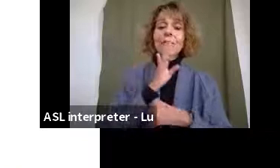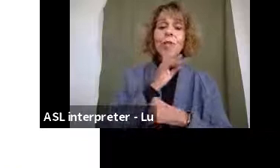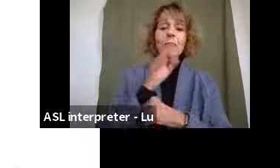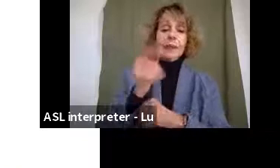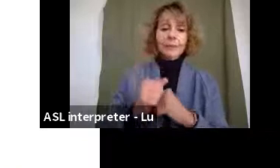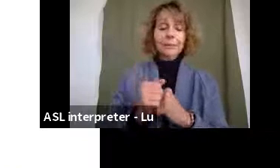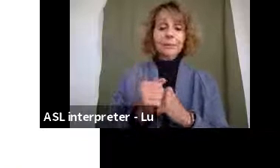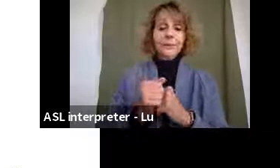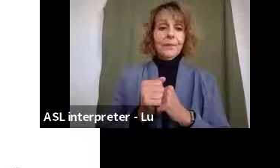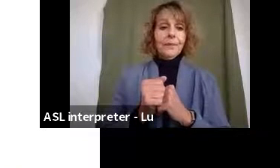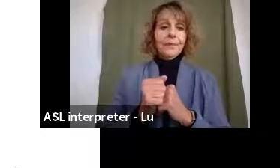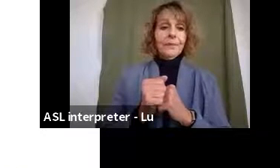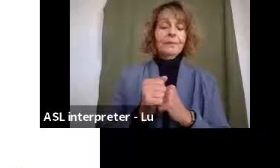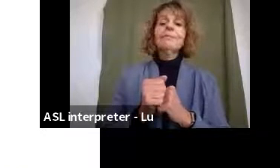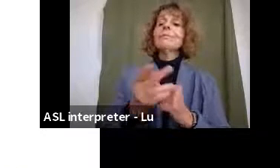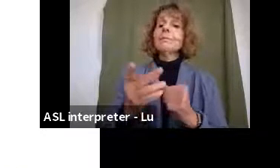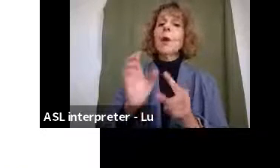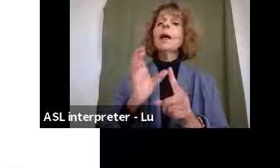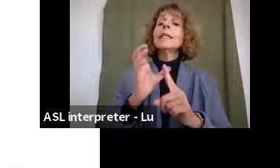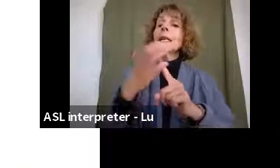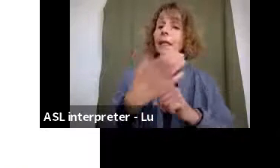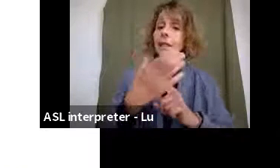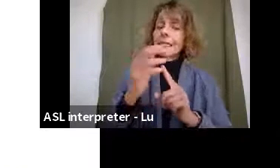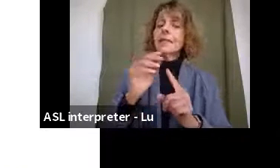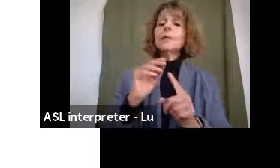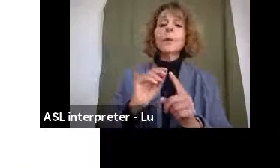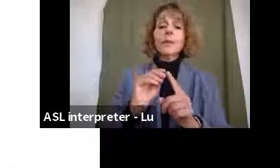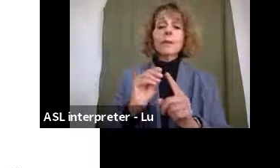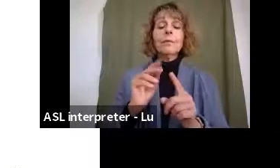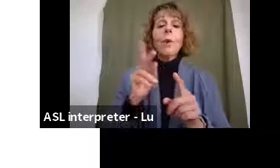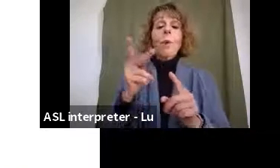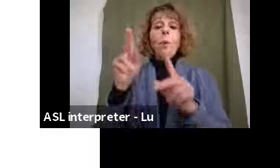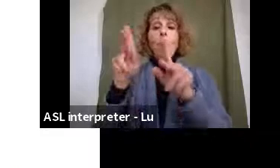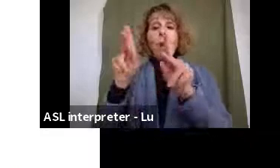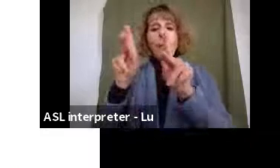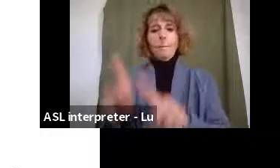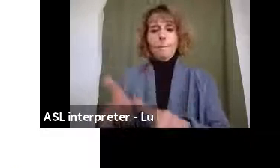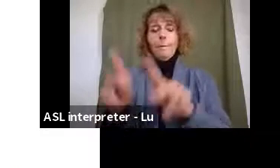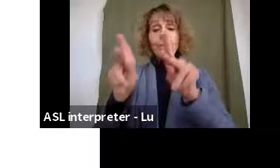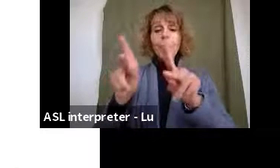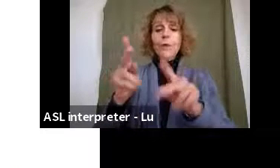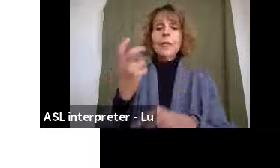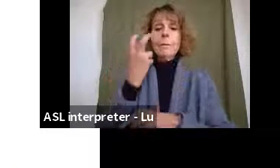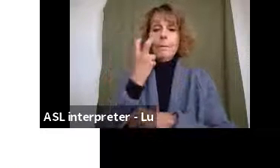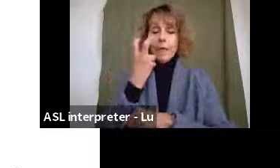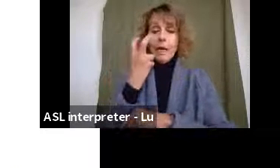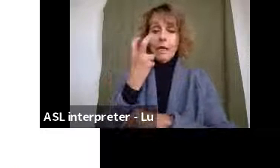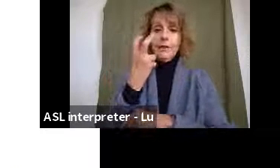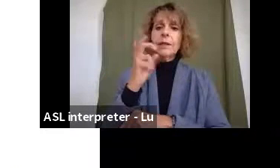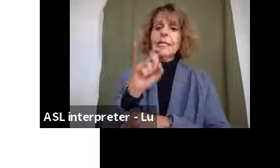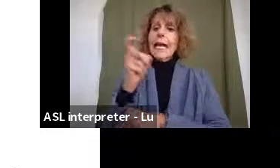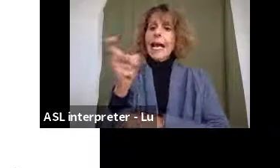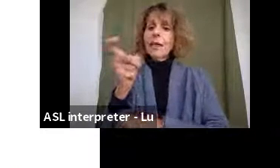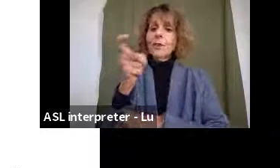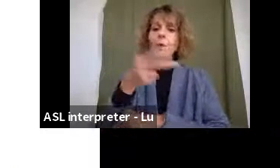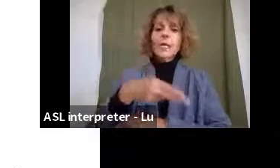All right, so a patient who is blind has been diagnosed with high blood pressure. After meeting with the doctor,